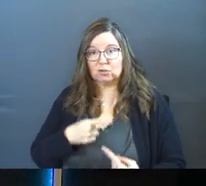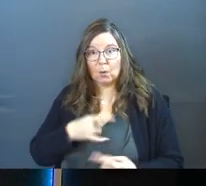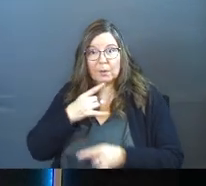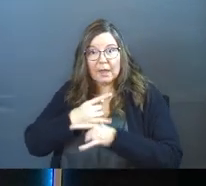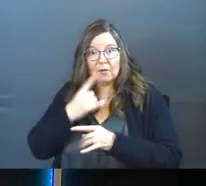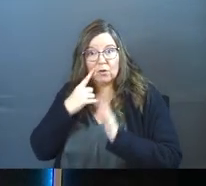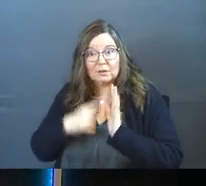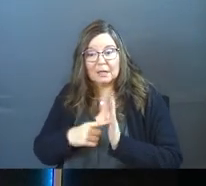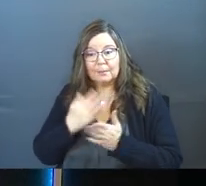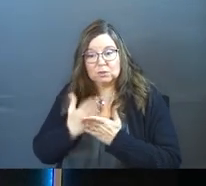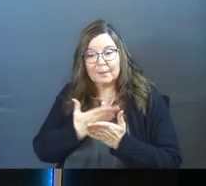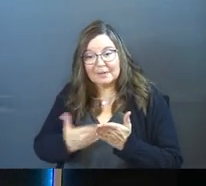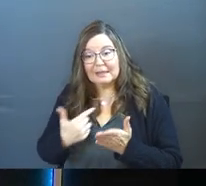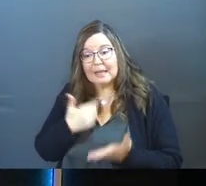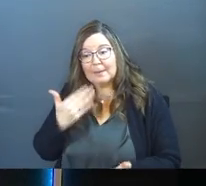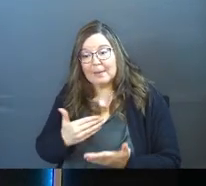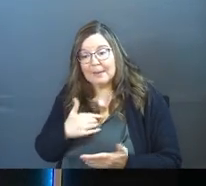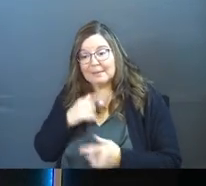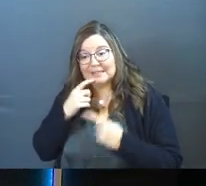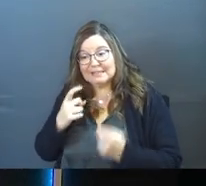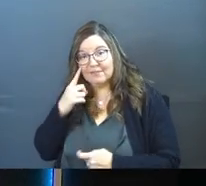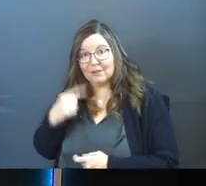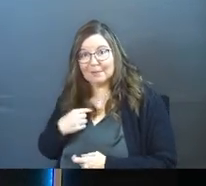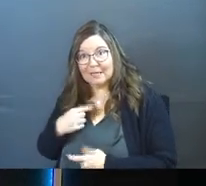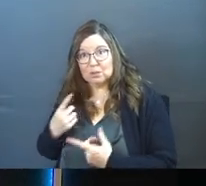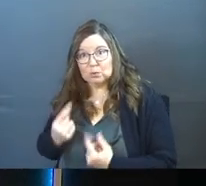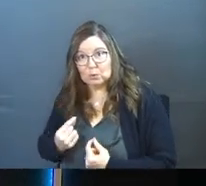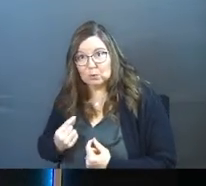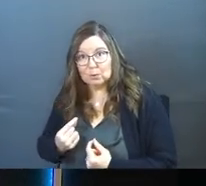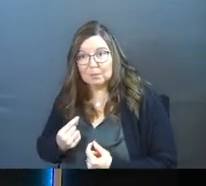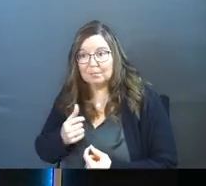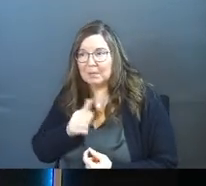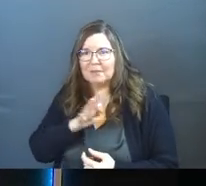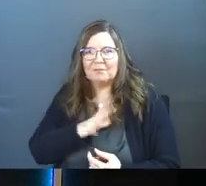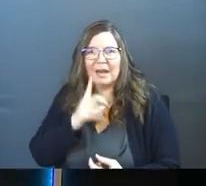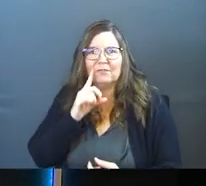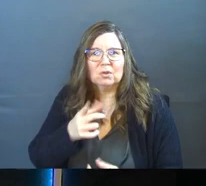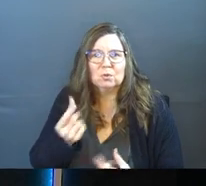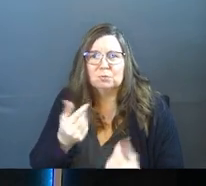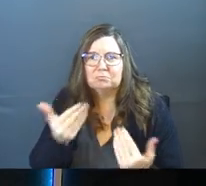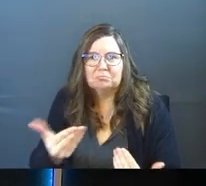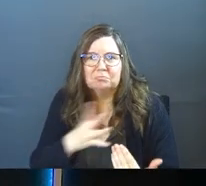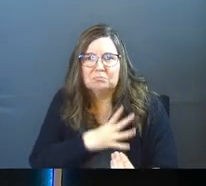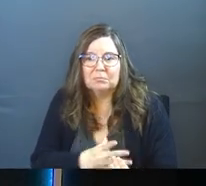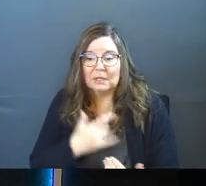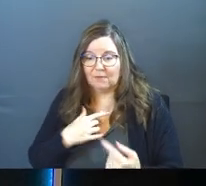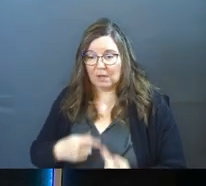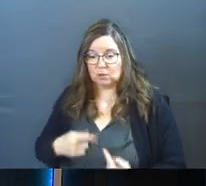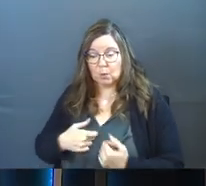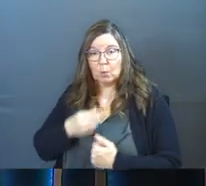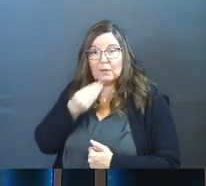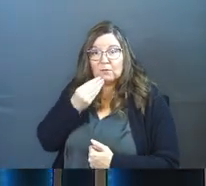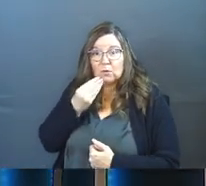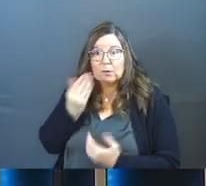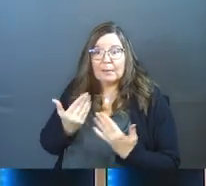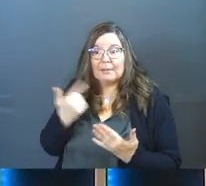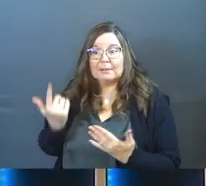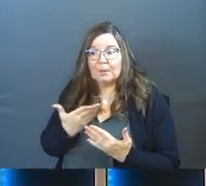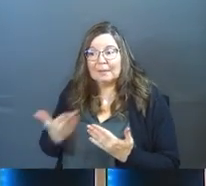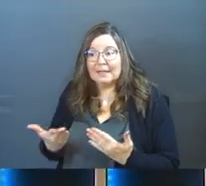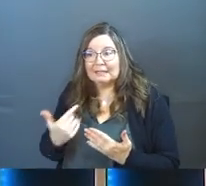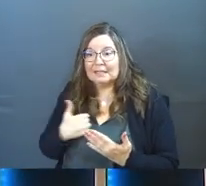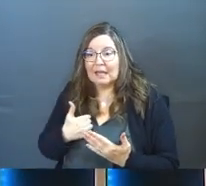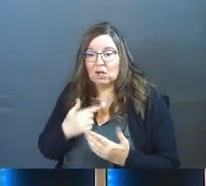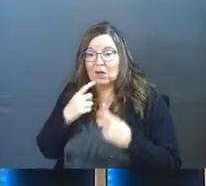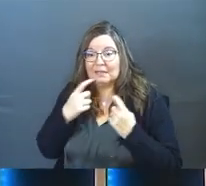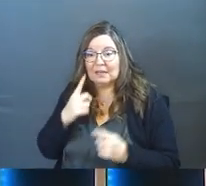with alcohol, there are certain things that might be sinful for me to do that may not be sinful for you to do. If I struggled with food, there might be certain